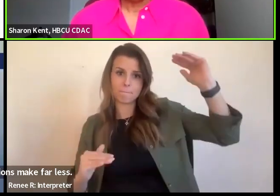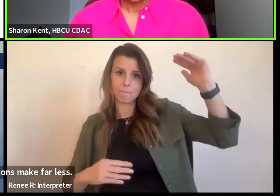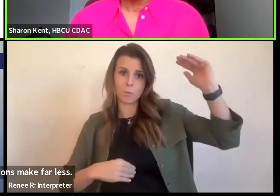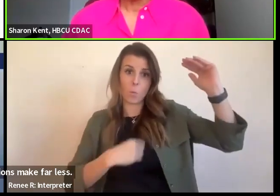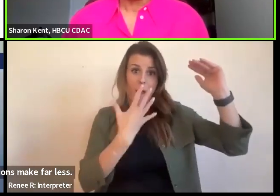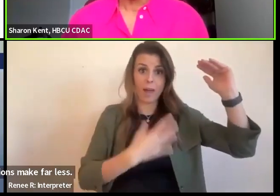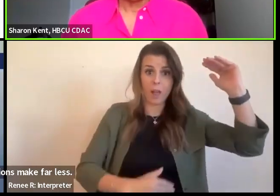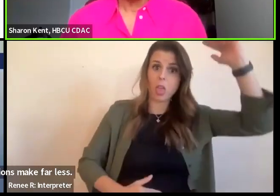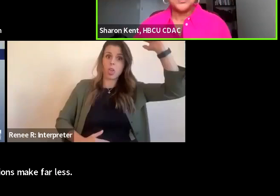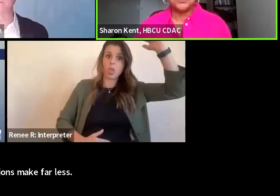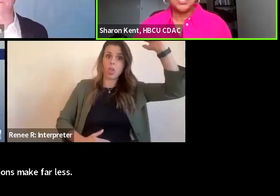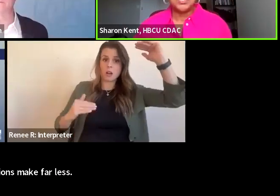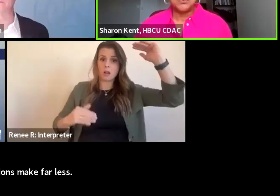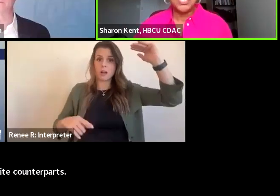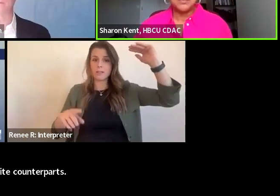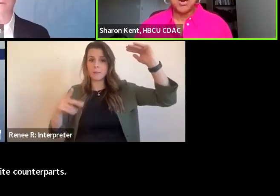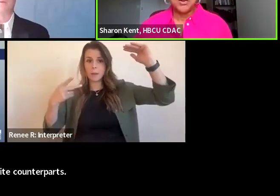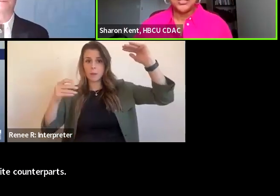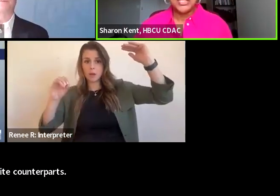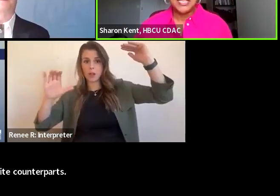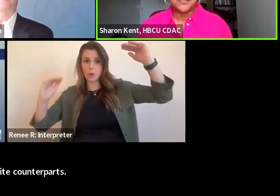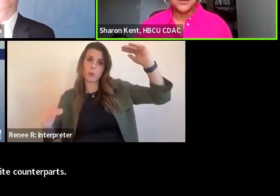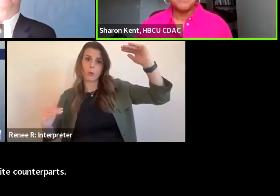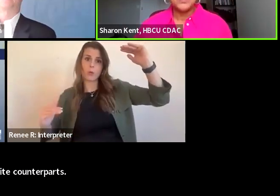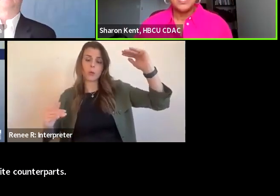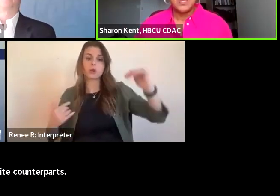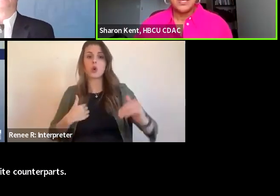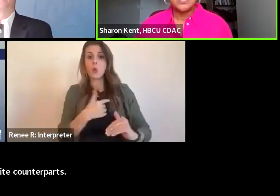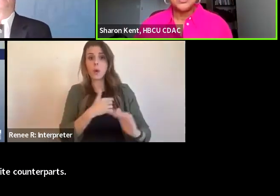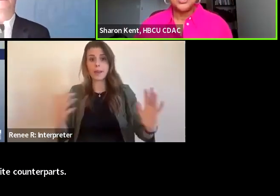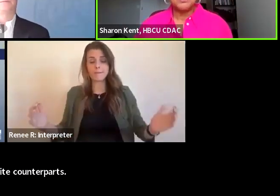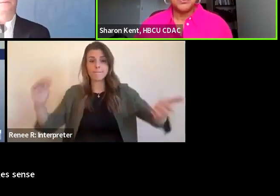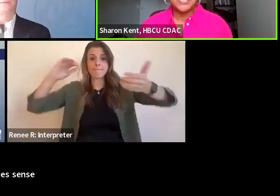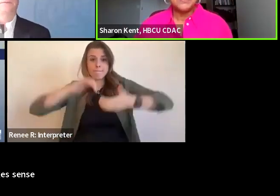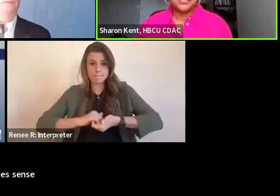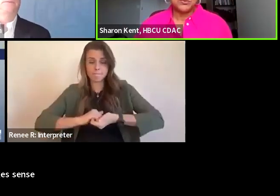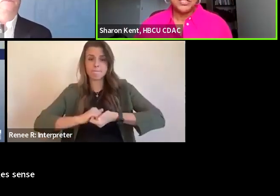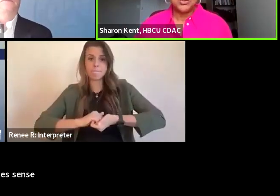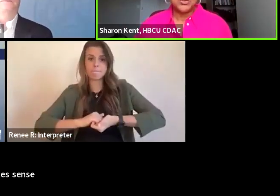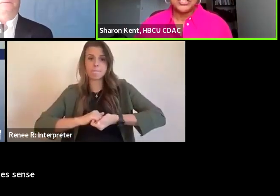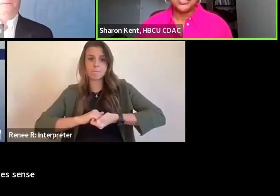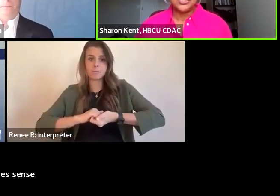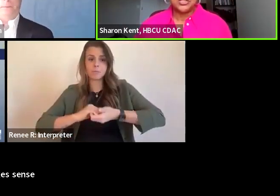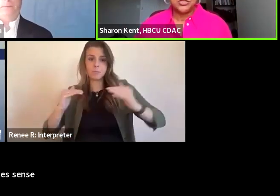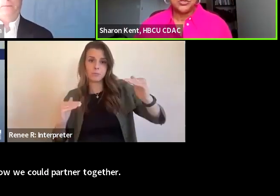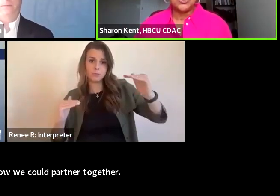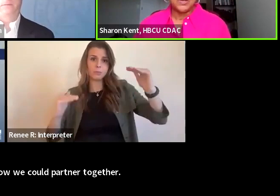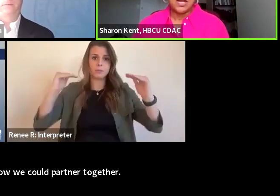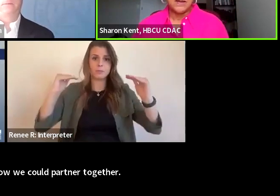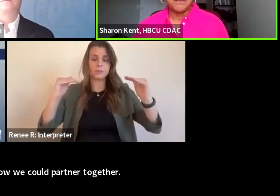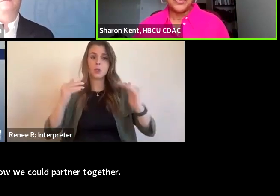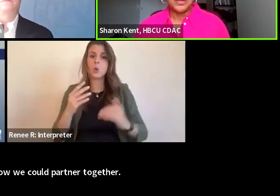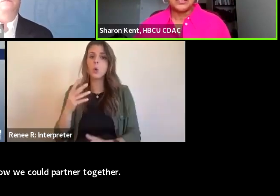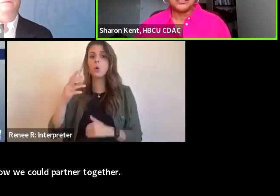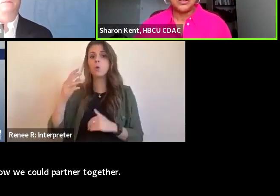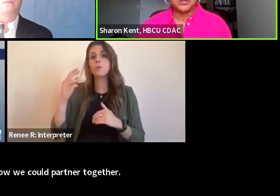it makes sense that we could partner together to bring these resources